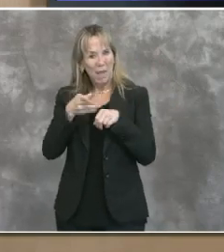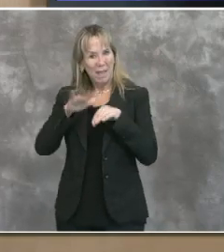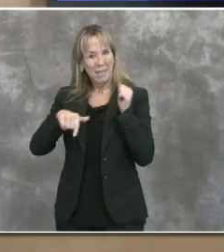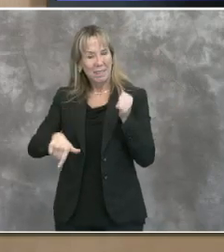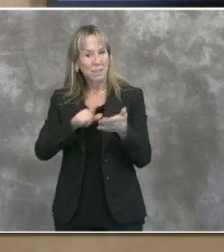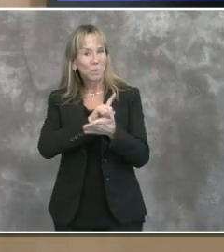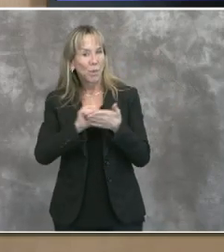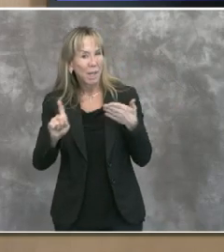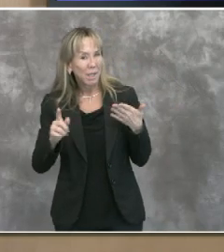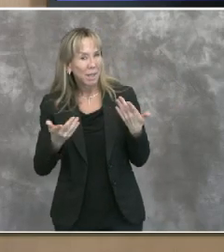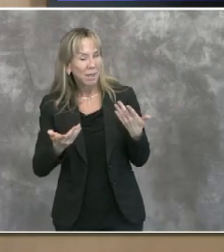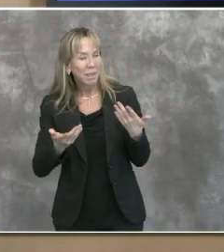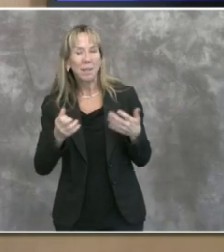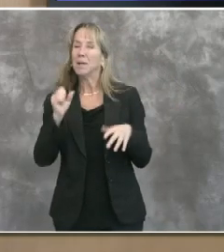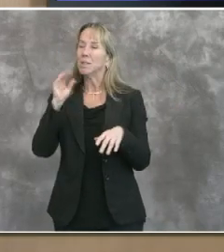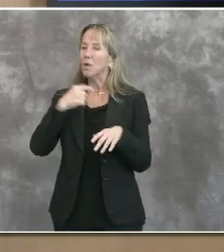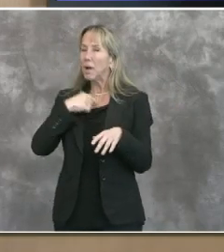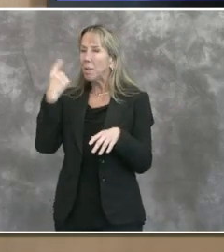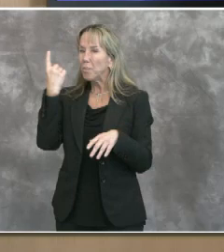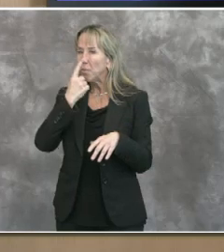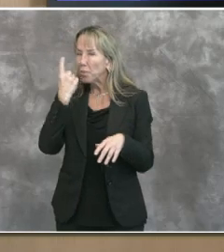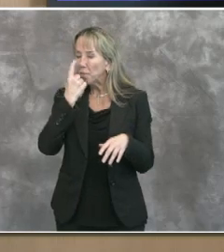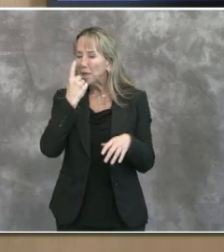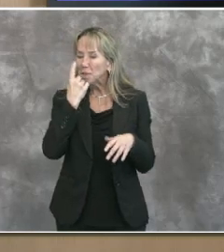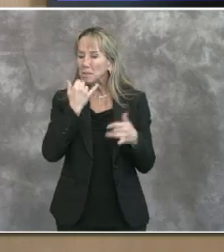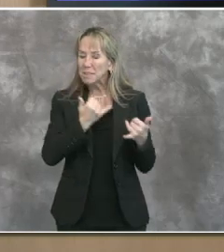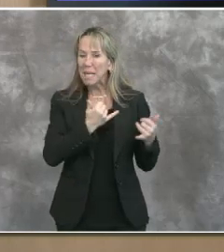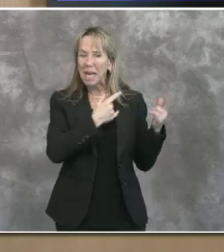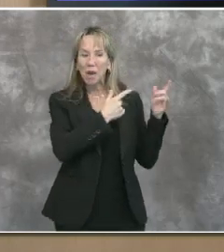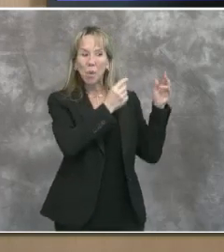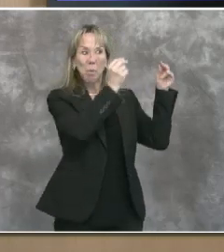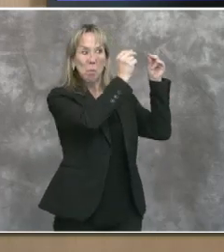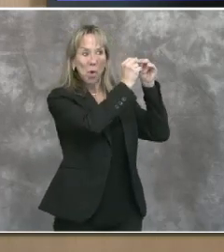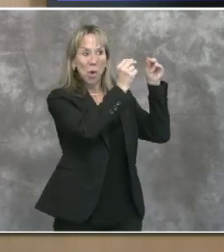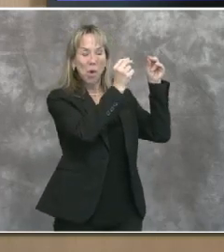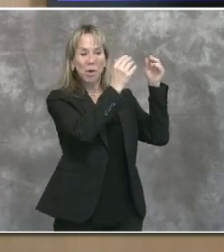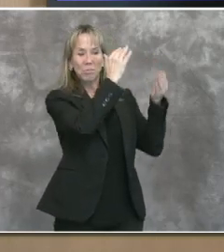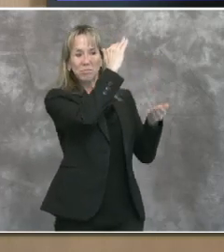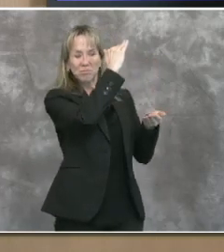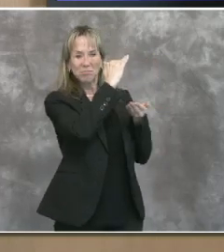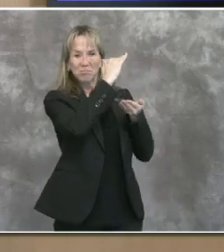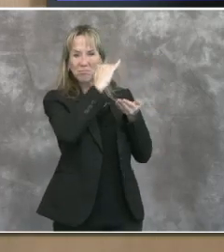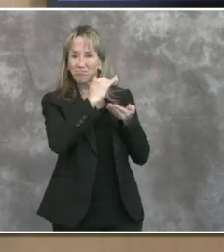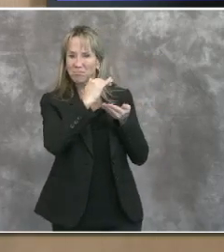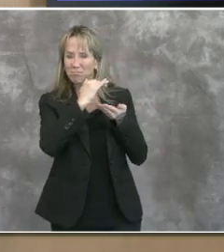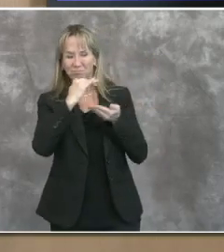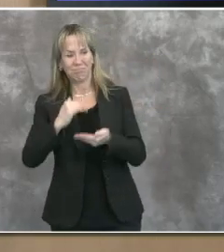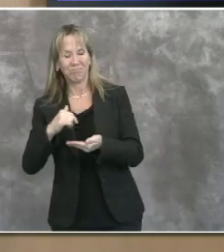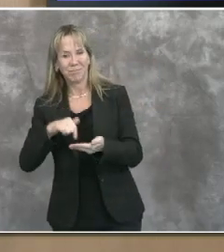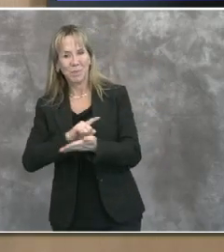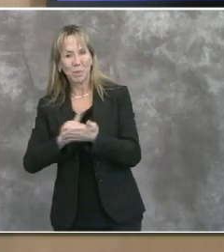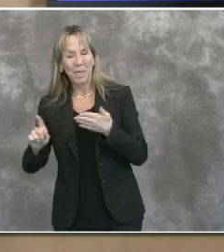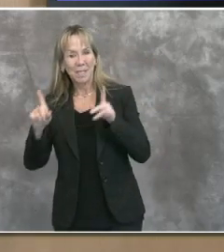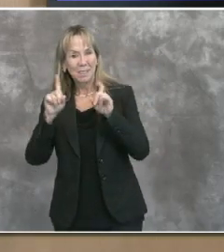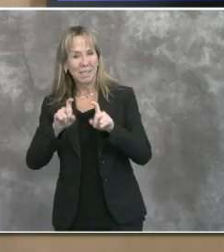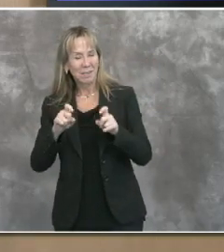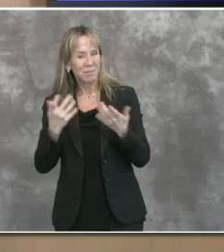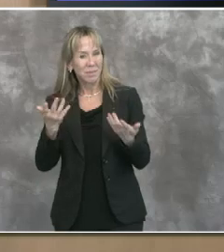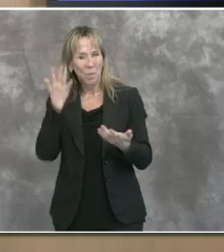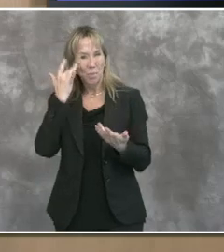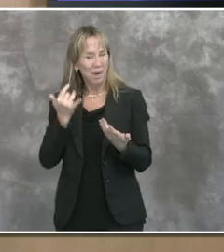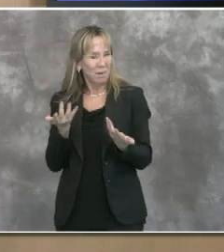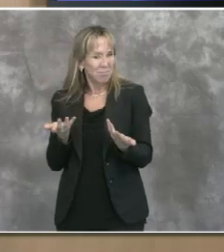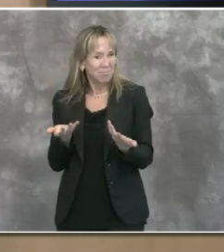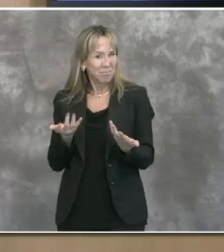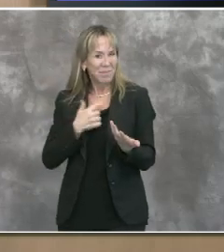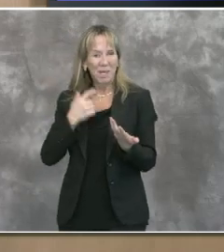more than that in the previous two periods. So why aren't we seeing these numbers line up with